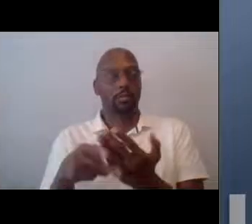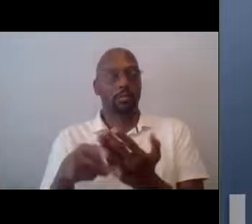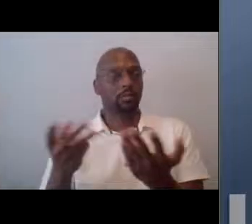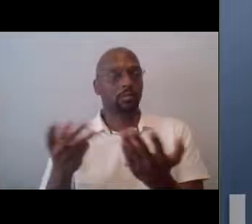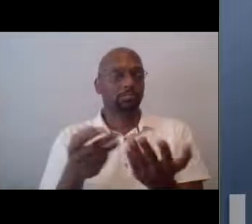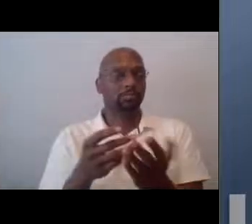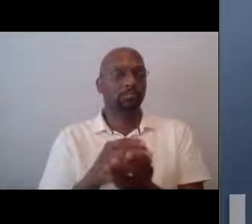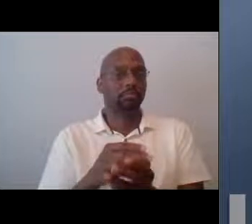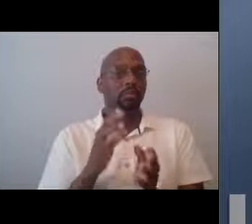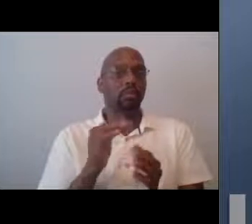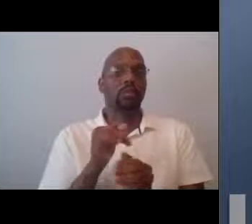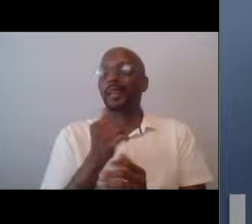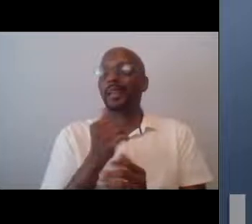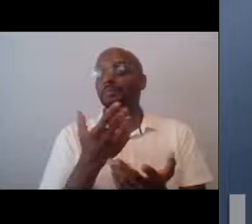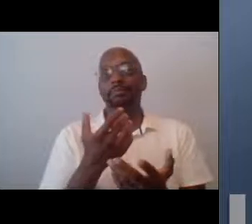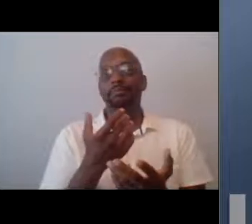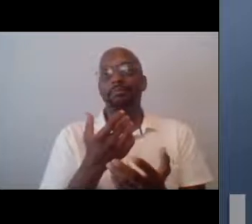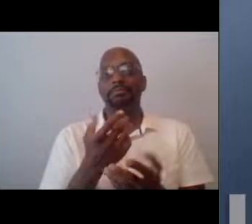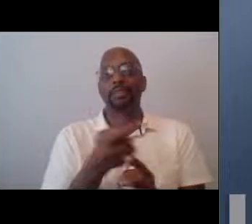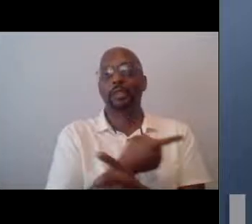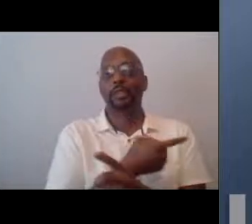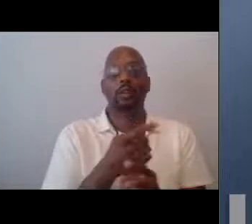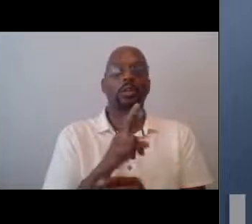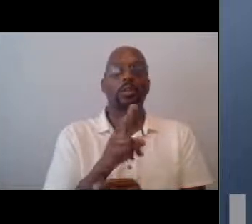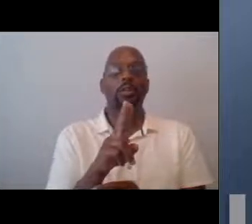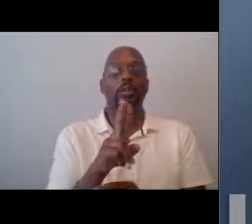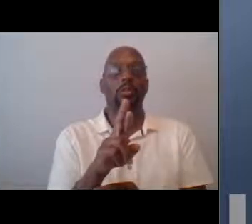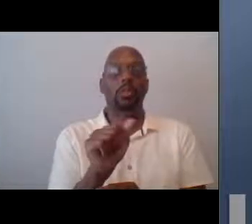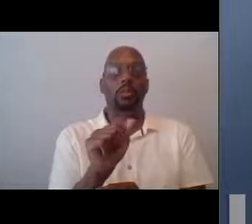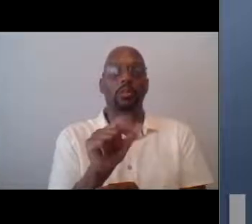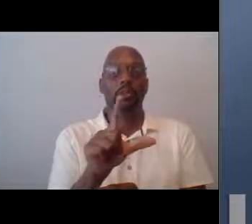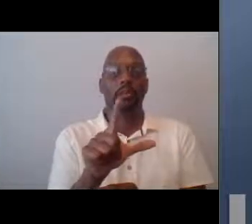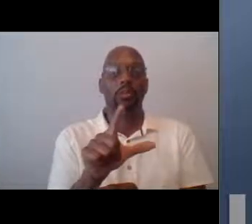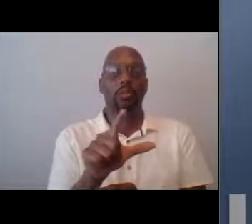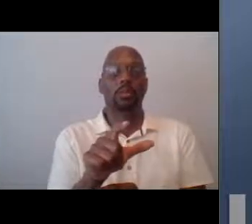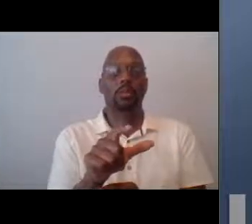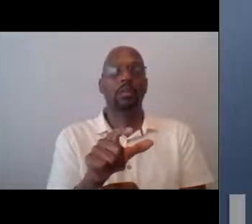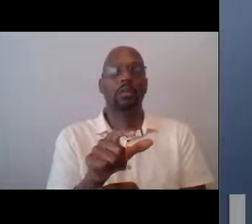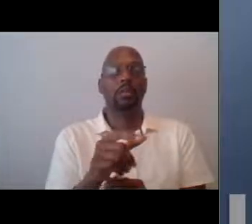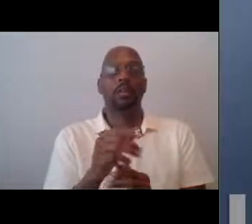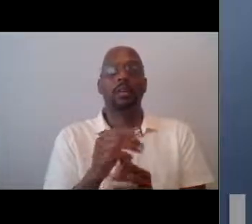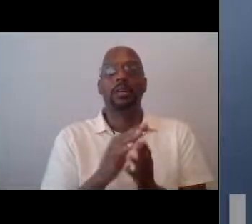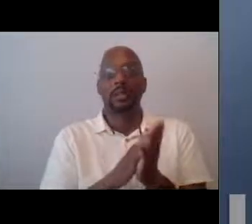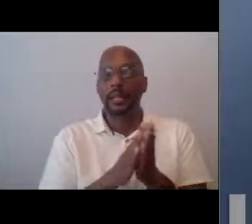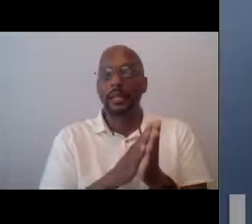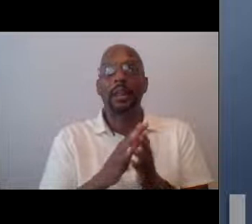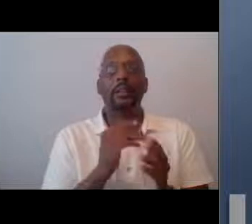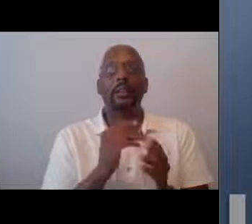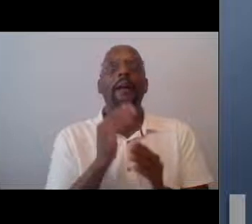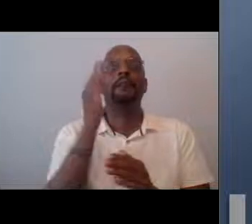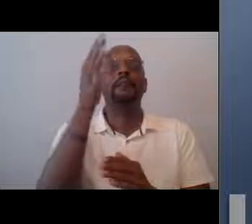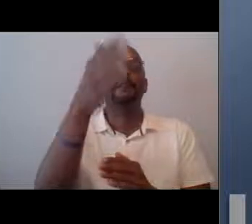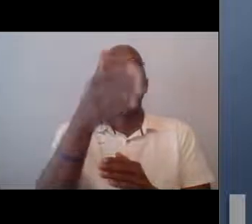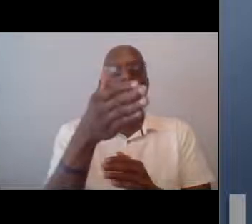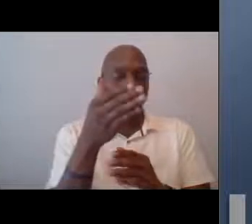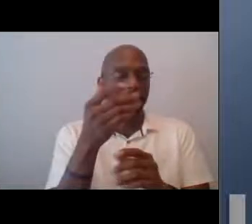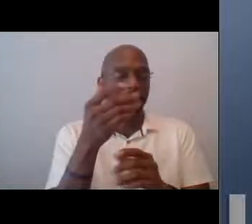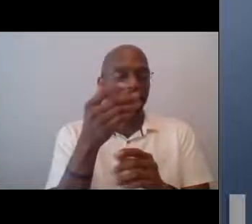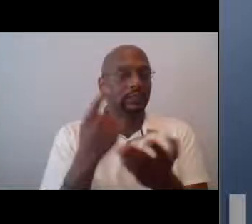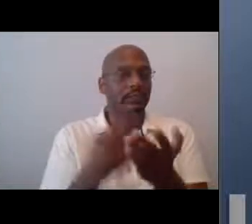not disadvantaging important rural projects. We look forward to further collaboration with Caltrans in the continuing development of a